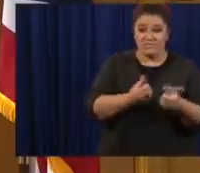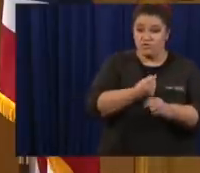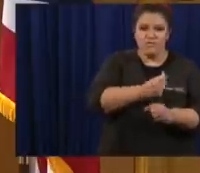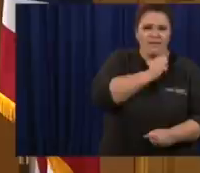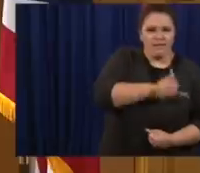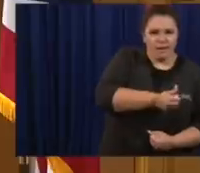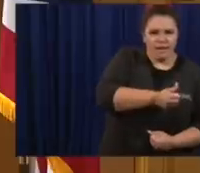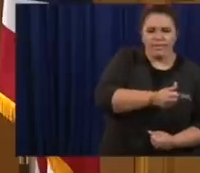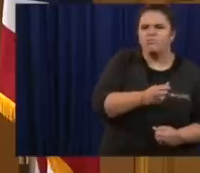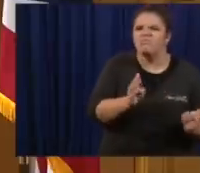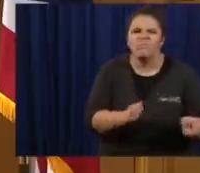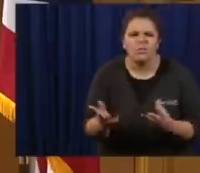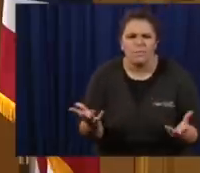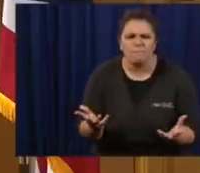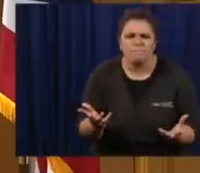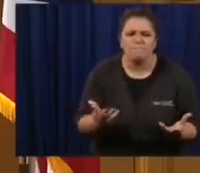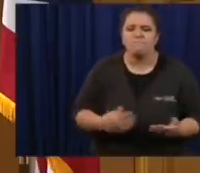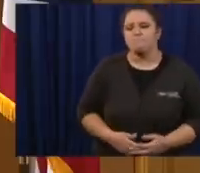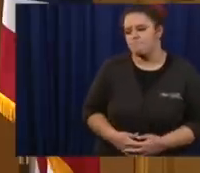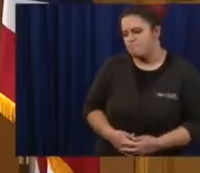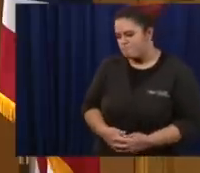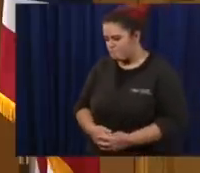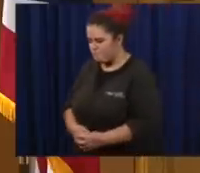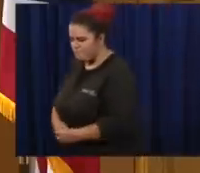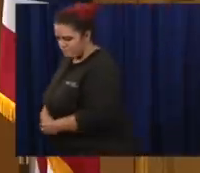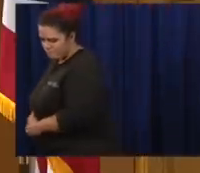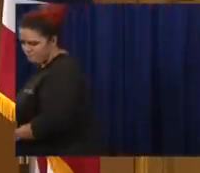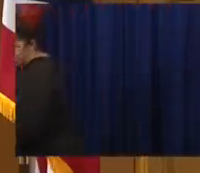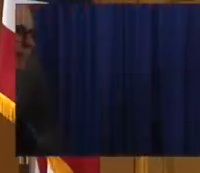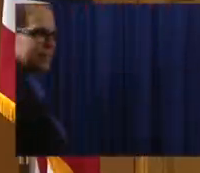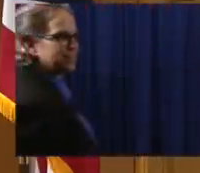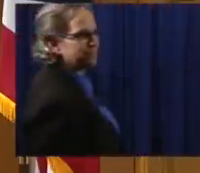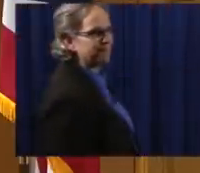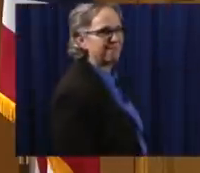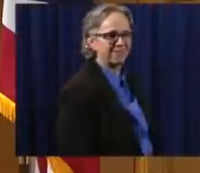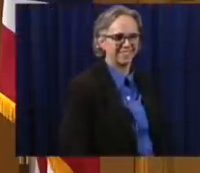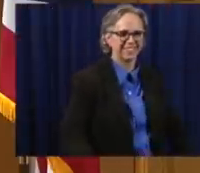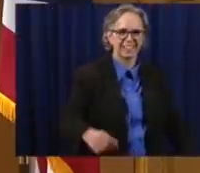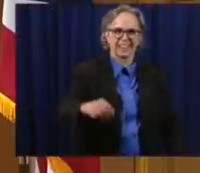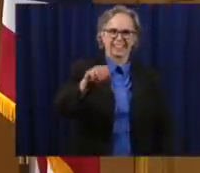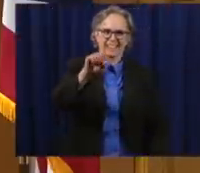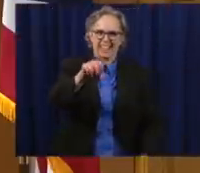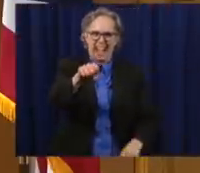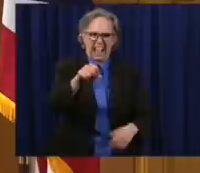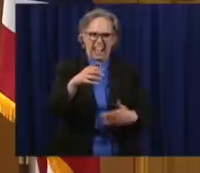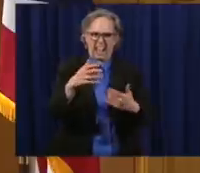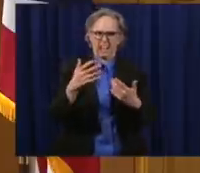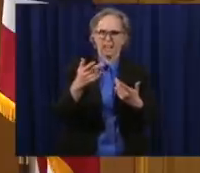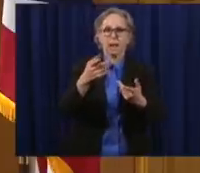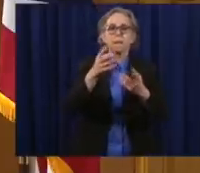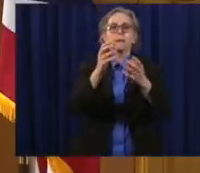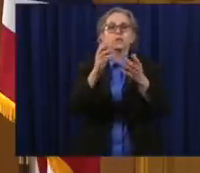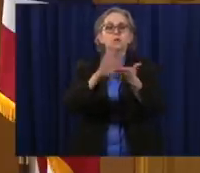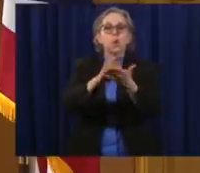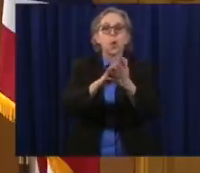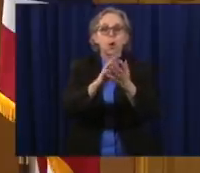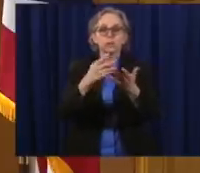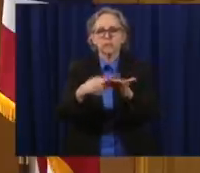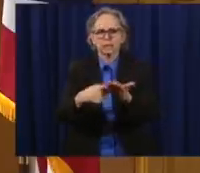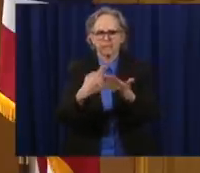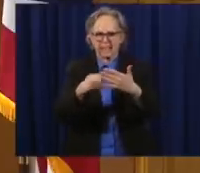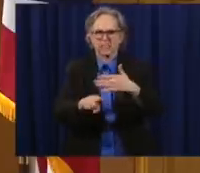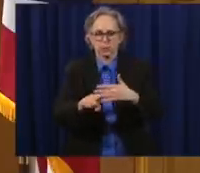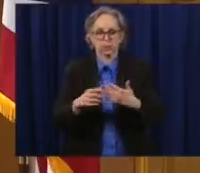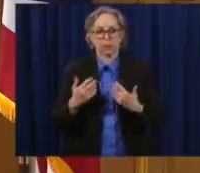that does happen. Yeah, well, we'll have more of that, Ben, next week. I'm on the phone this weekend with some